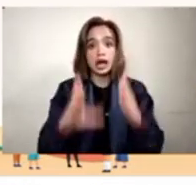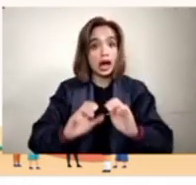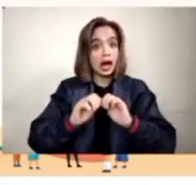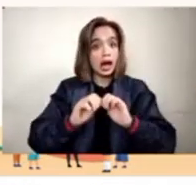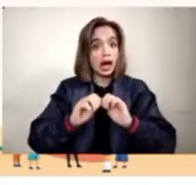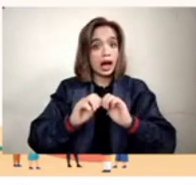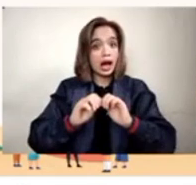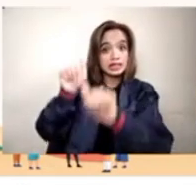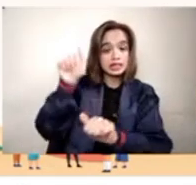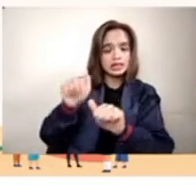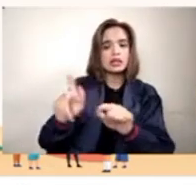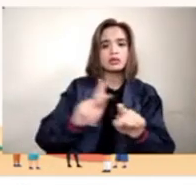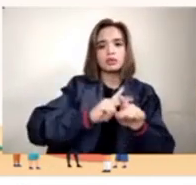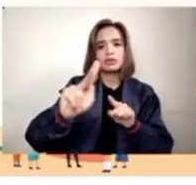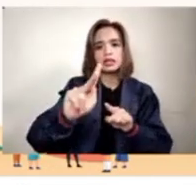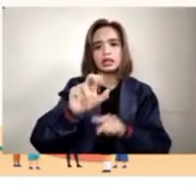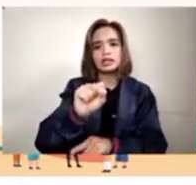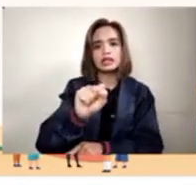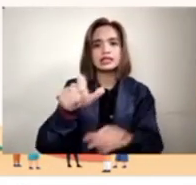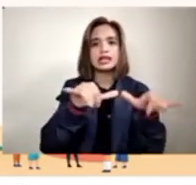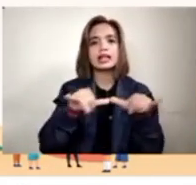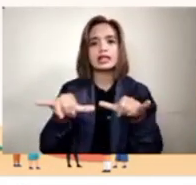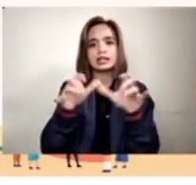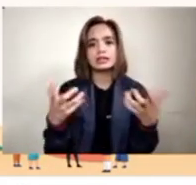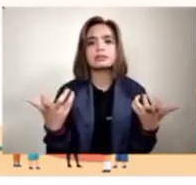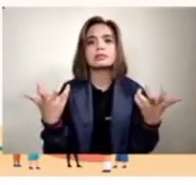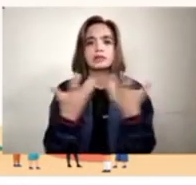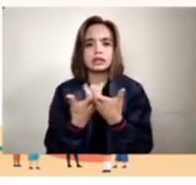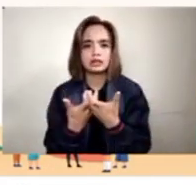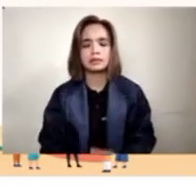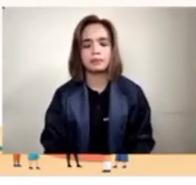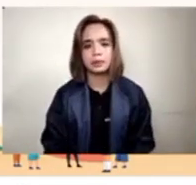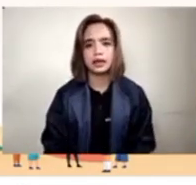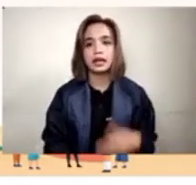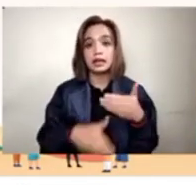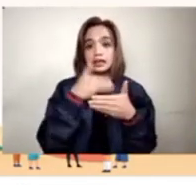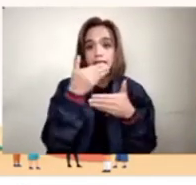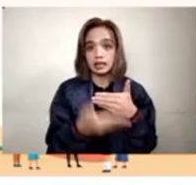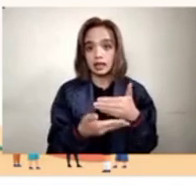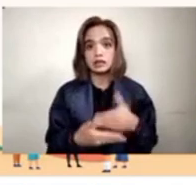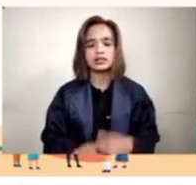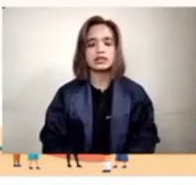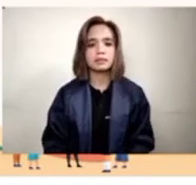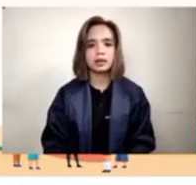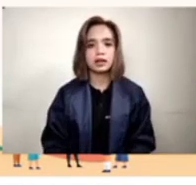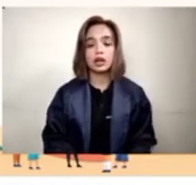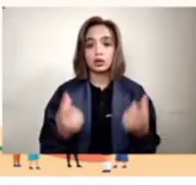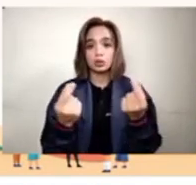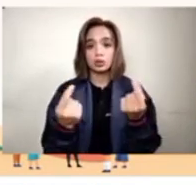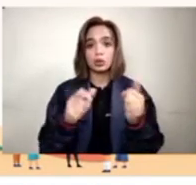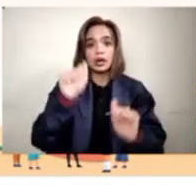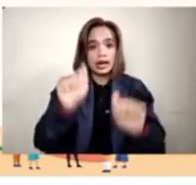public school teachers based on professional standards aligned with the beginning career stage.